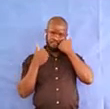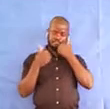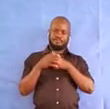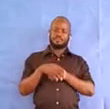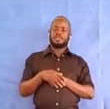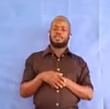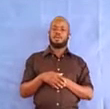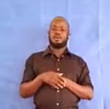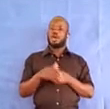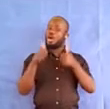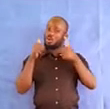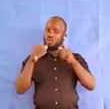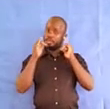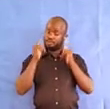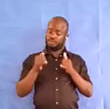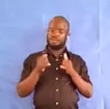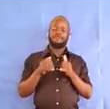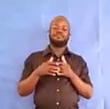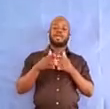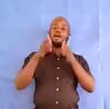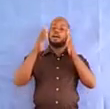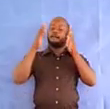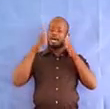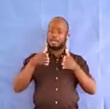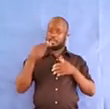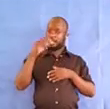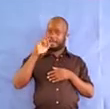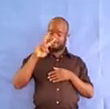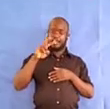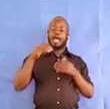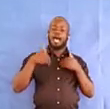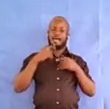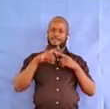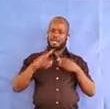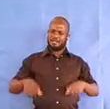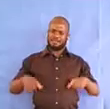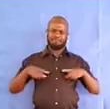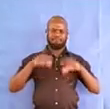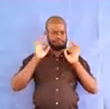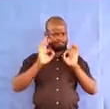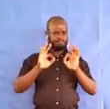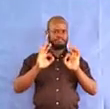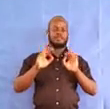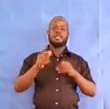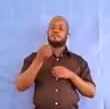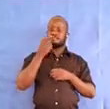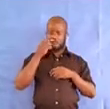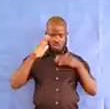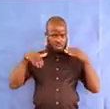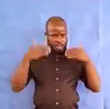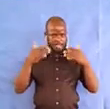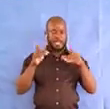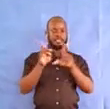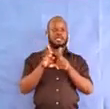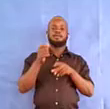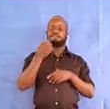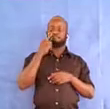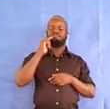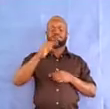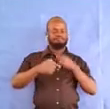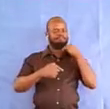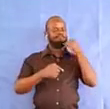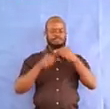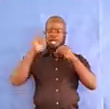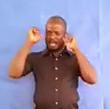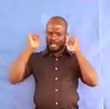other illness-causing germs. The good news is that a person with HIV who lives a healthy lifestyle, gets